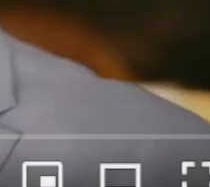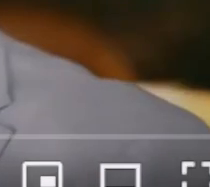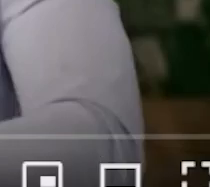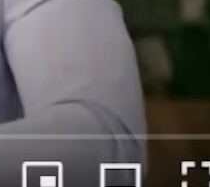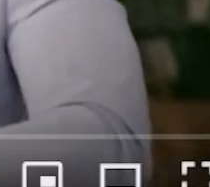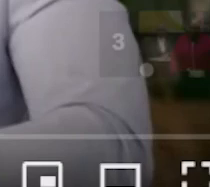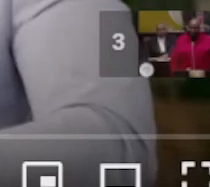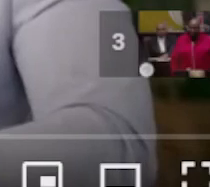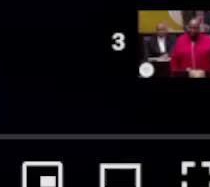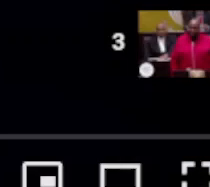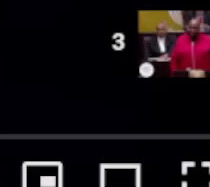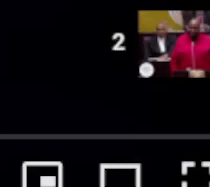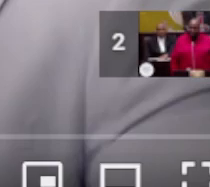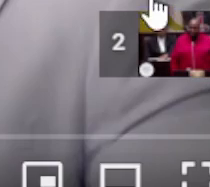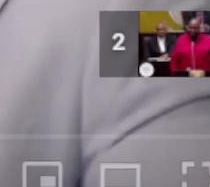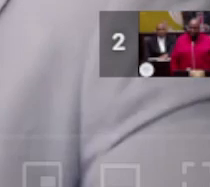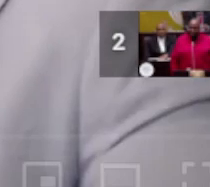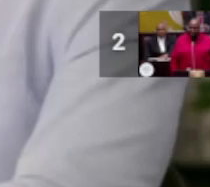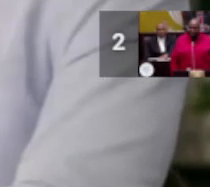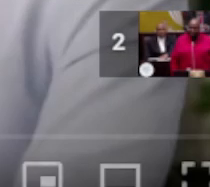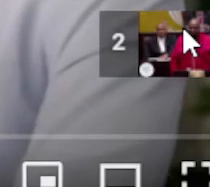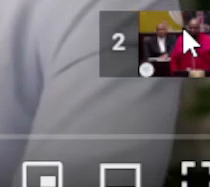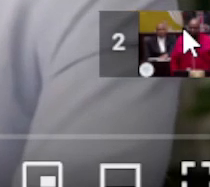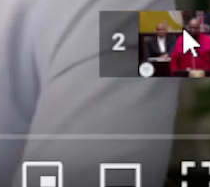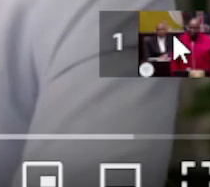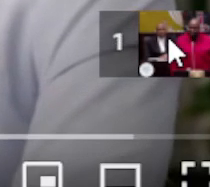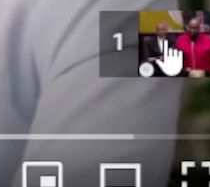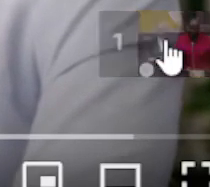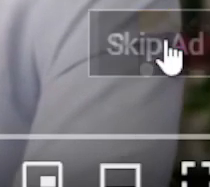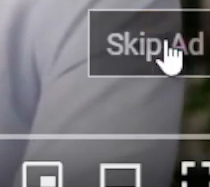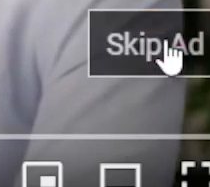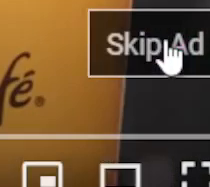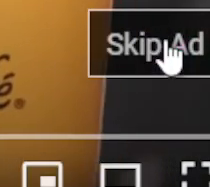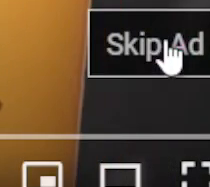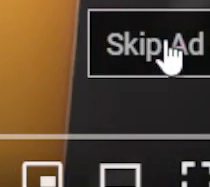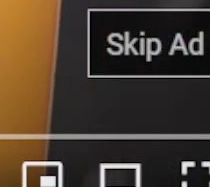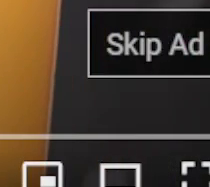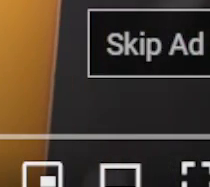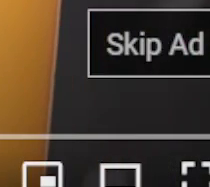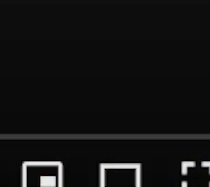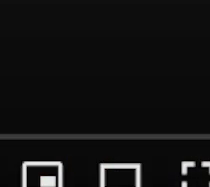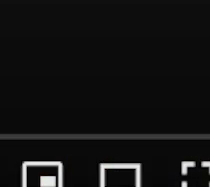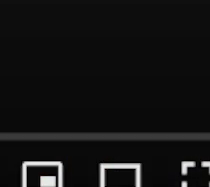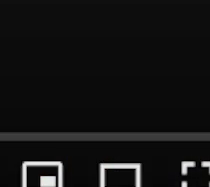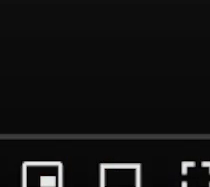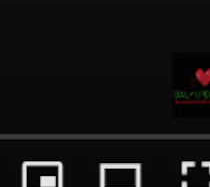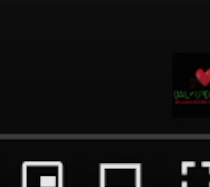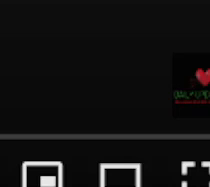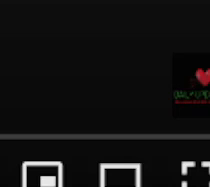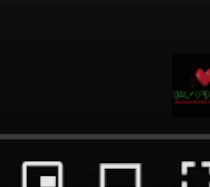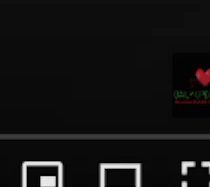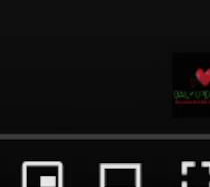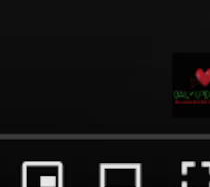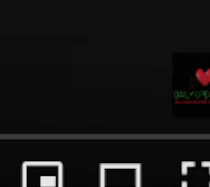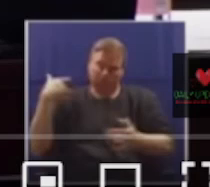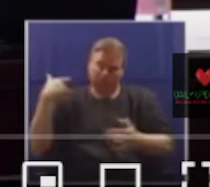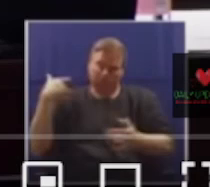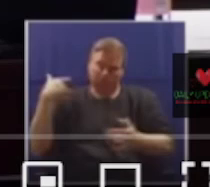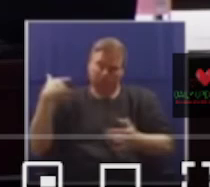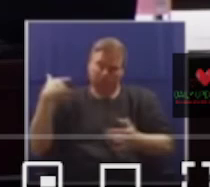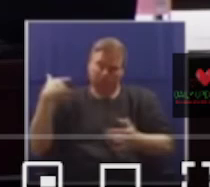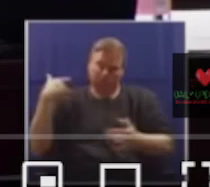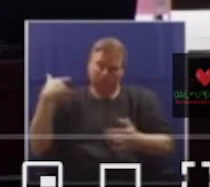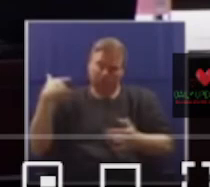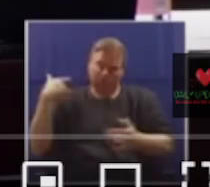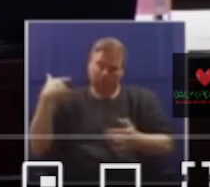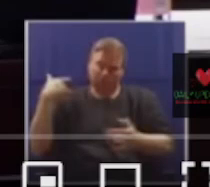We can't even agree on the issue of borders. So some African countries, they are opposed to this whole issue of having borders in Africa.